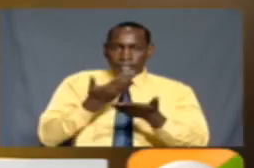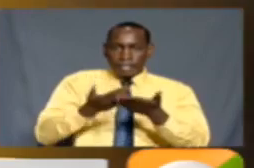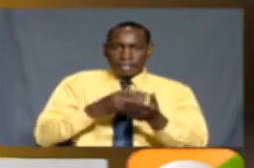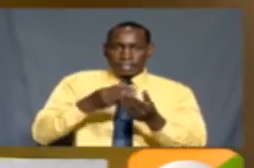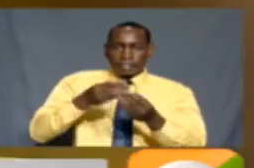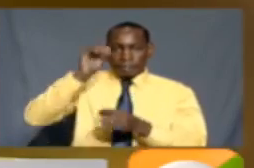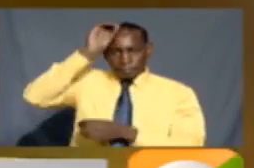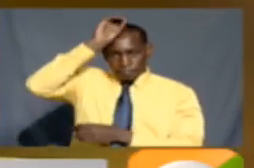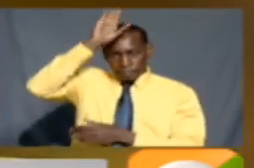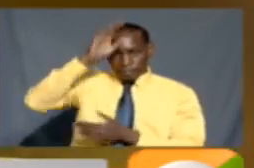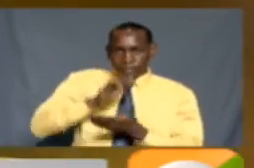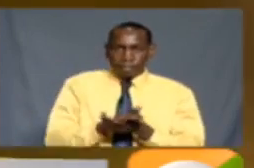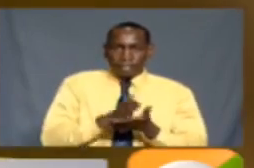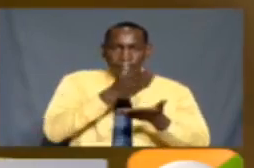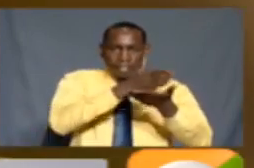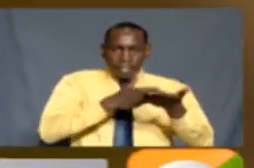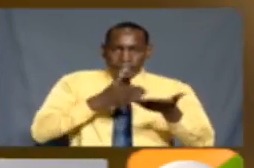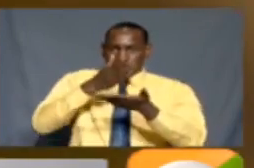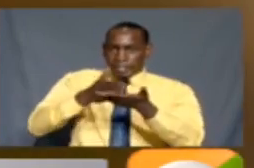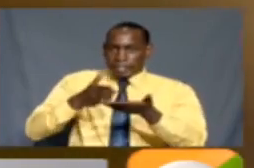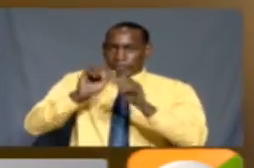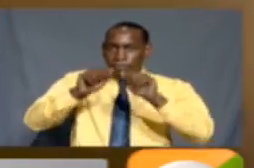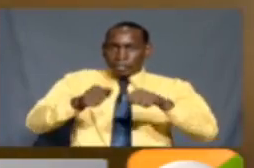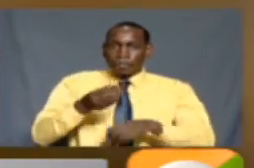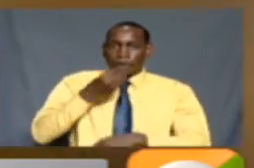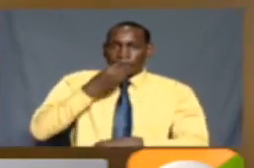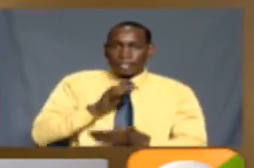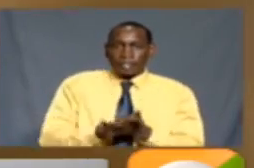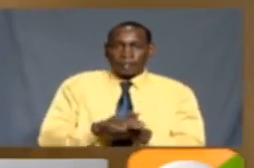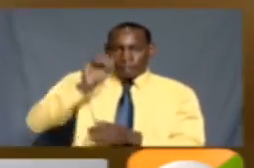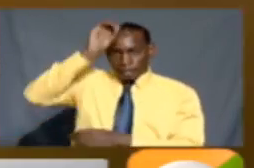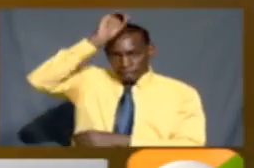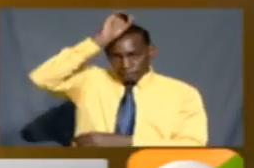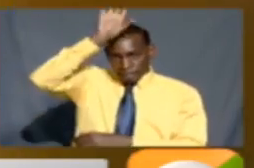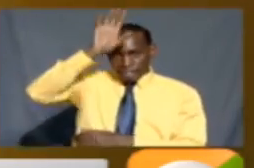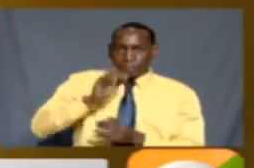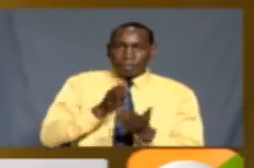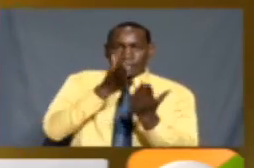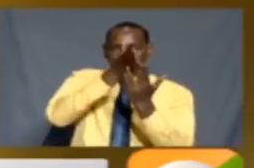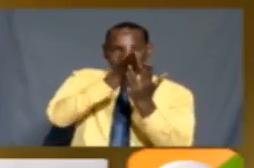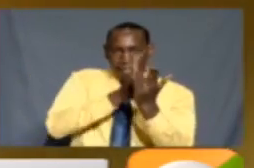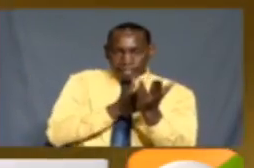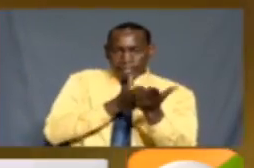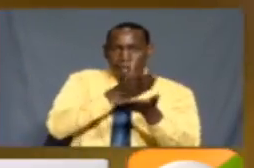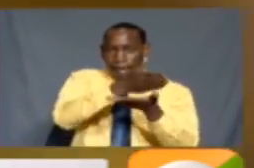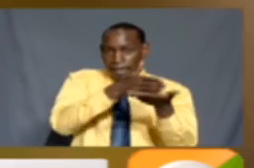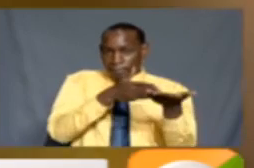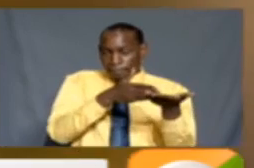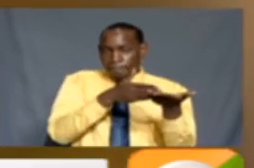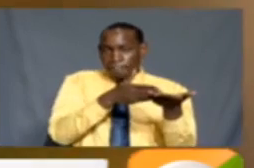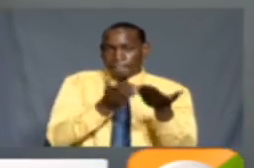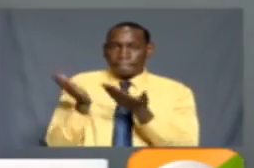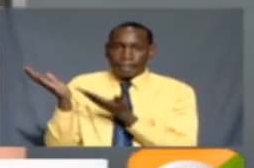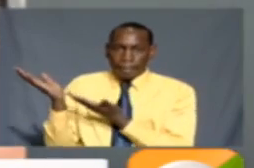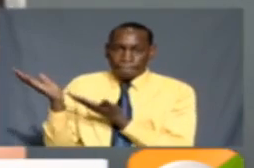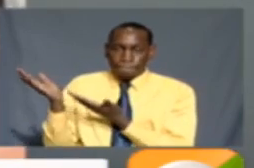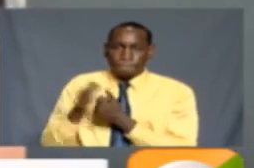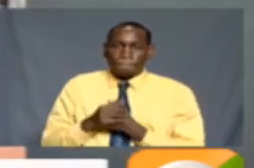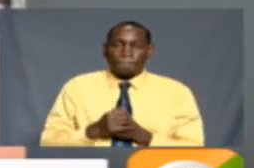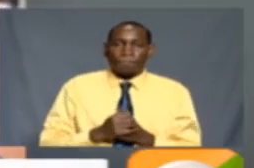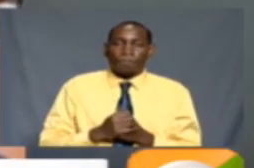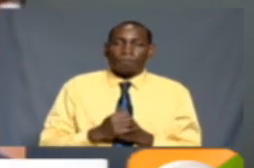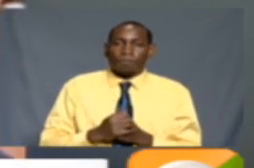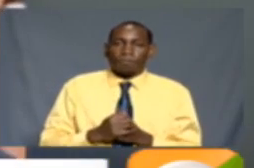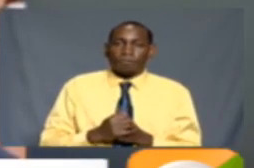fruit away in sections to eat. The pineapple appears to have been cut in half. They will come after